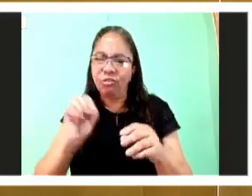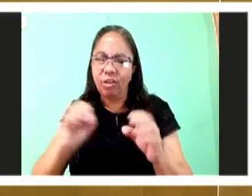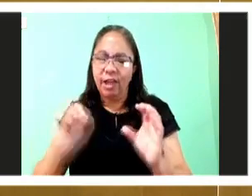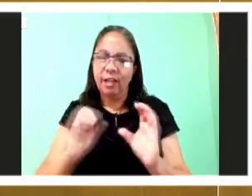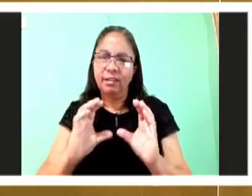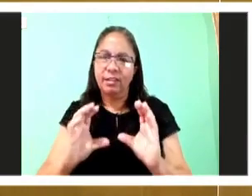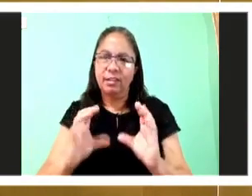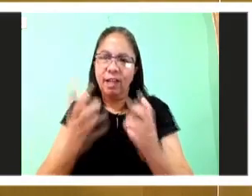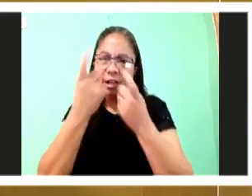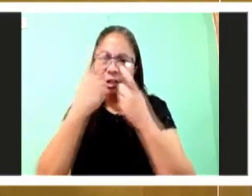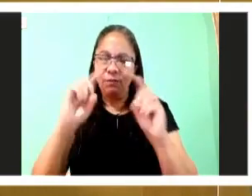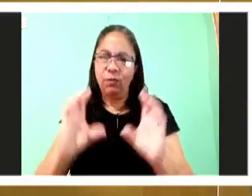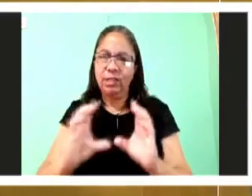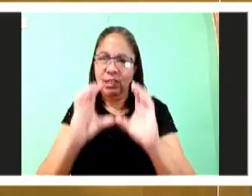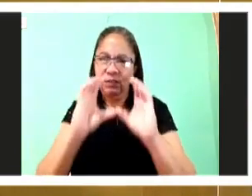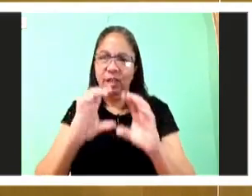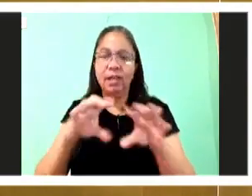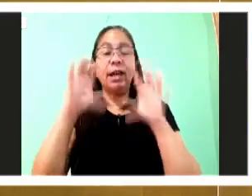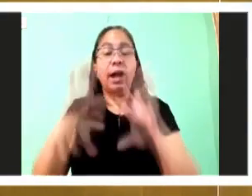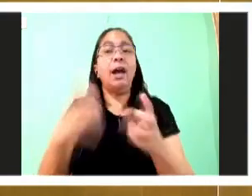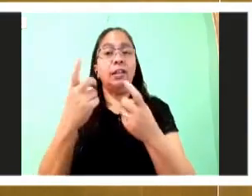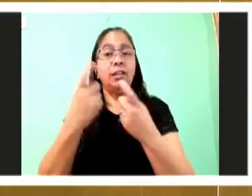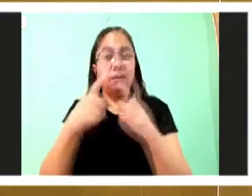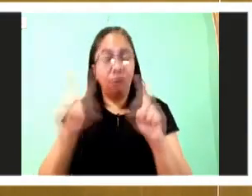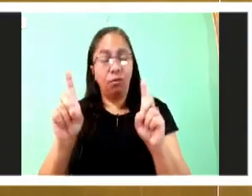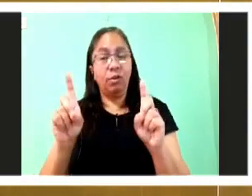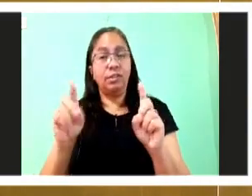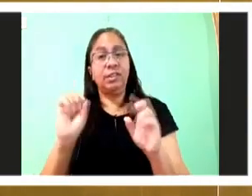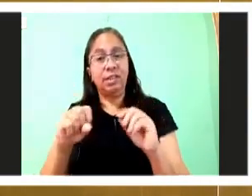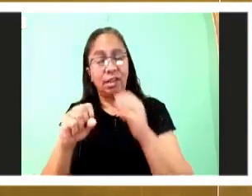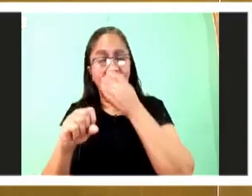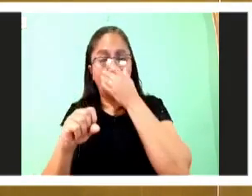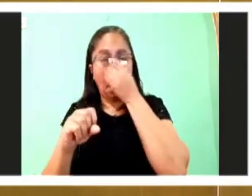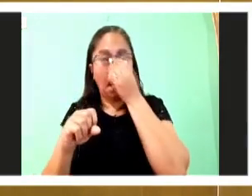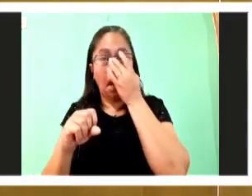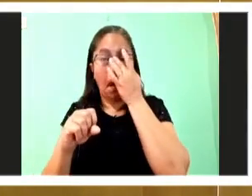divorce his wife. And that means that